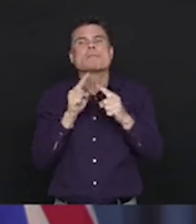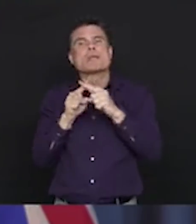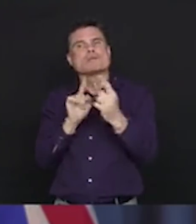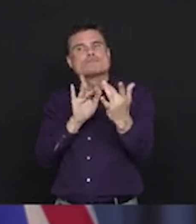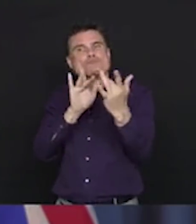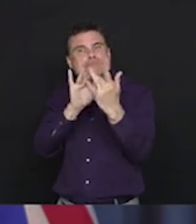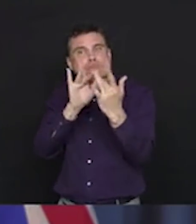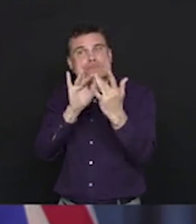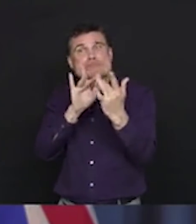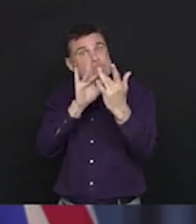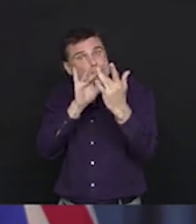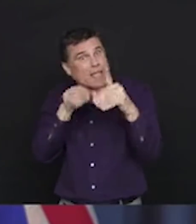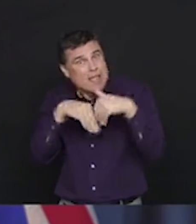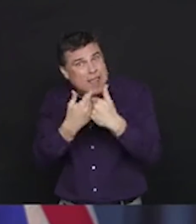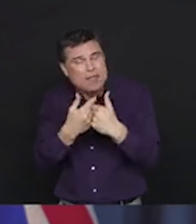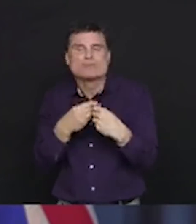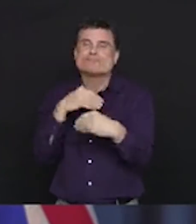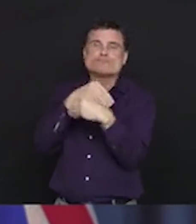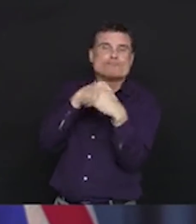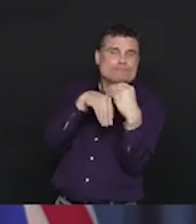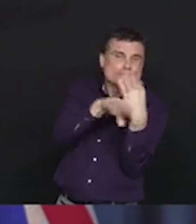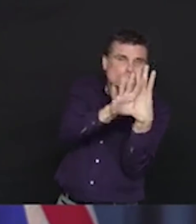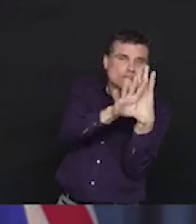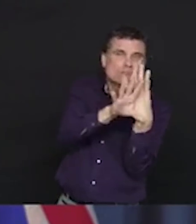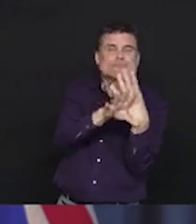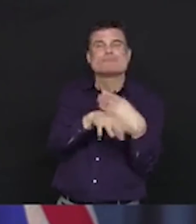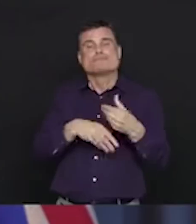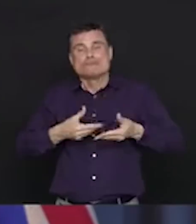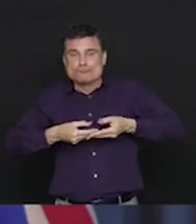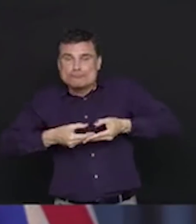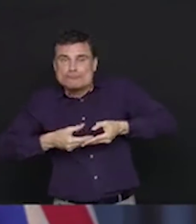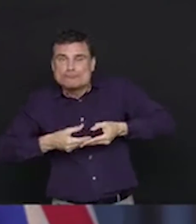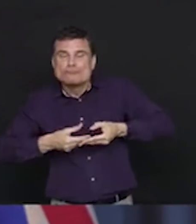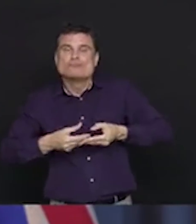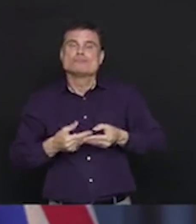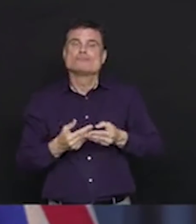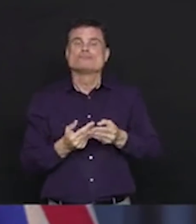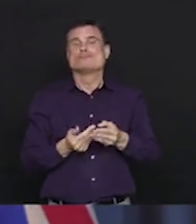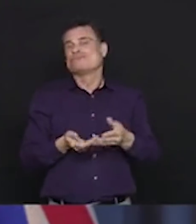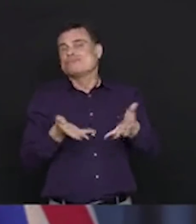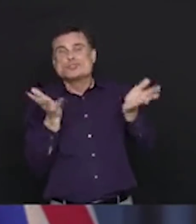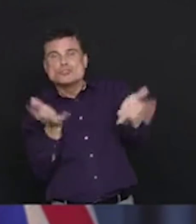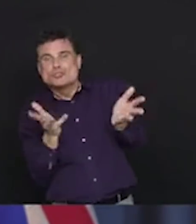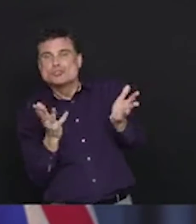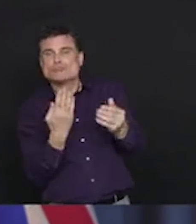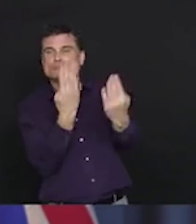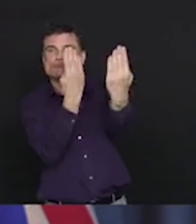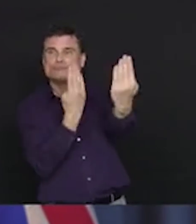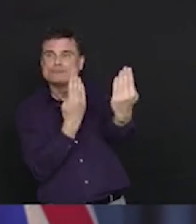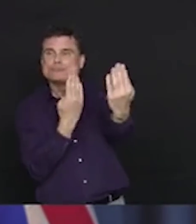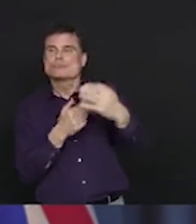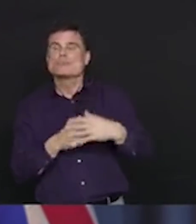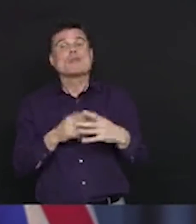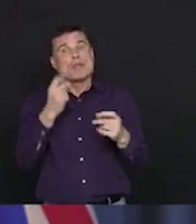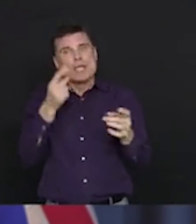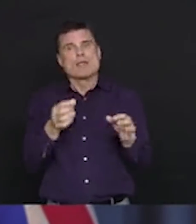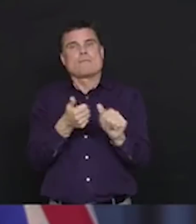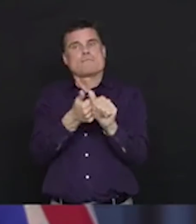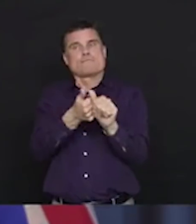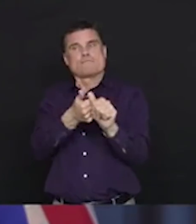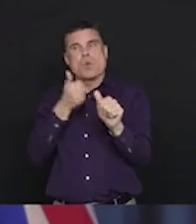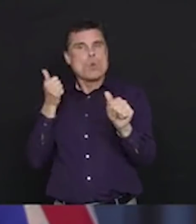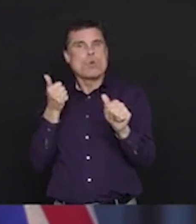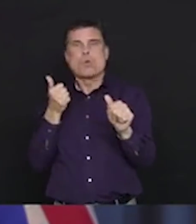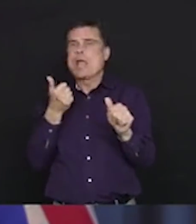virtually without the downside impacts that we know that this type of isolation can lead